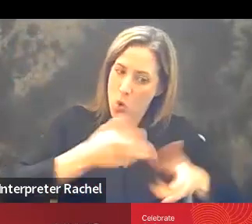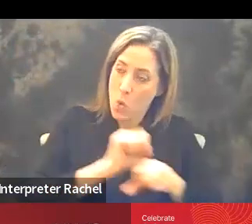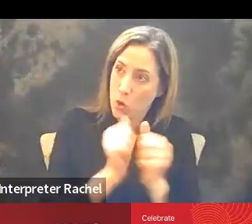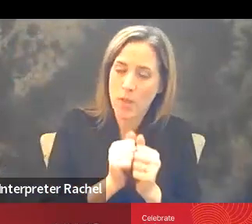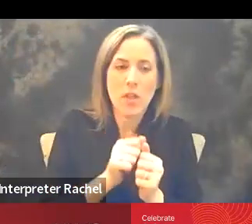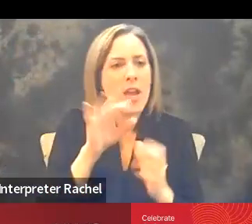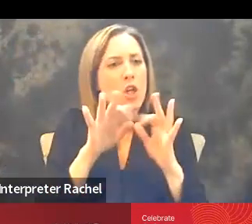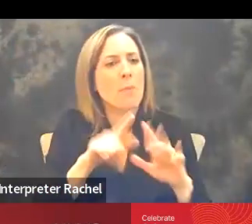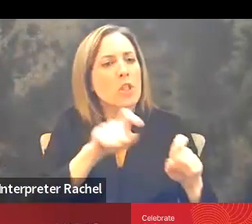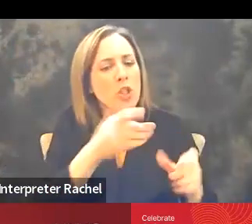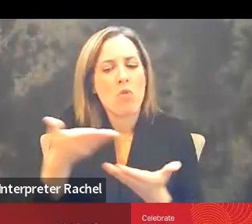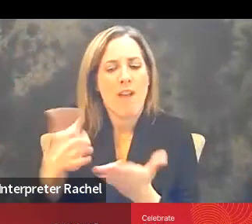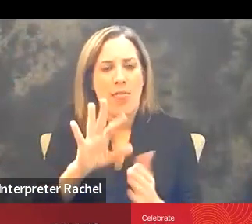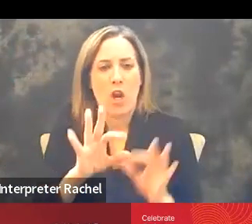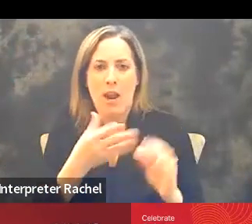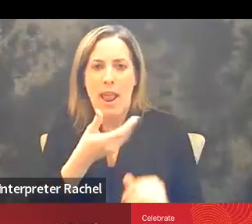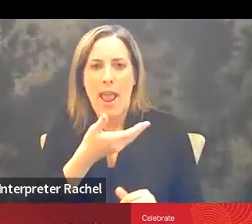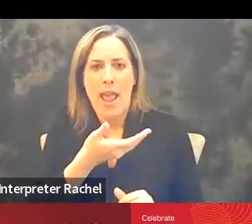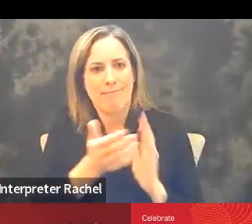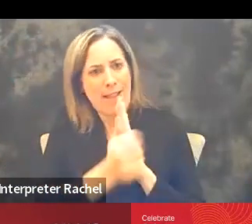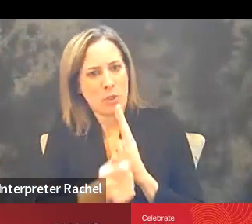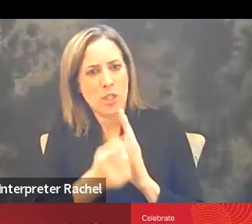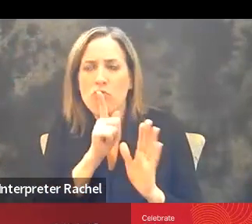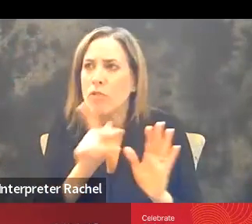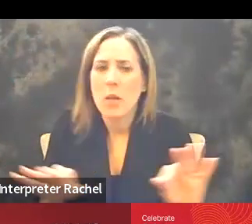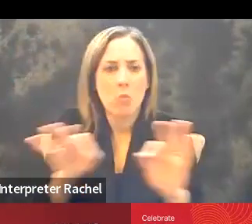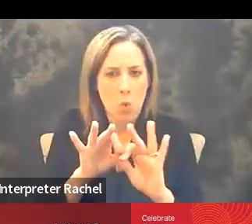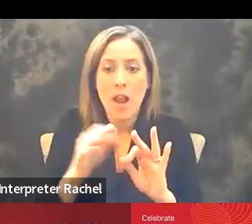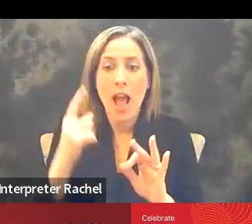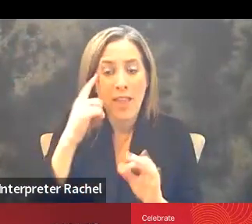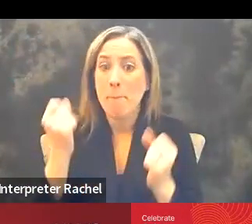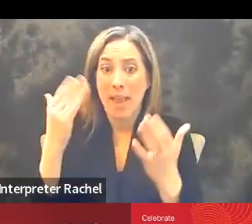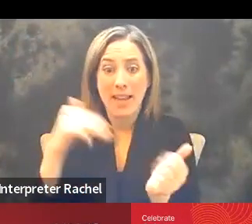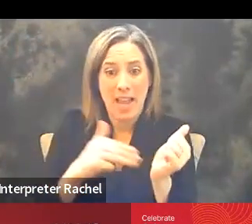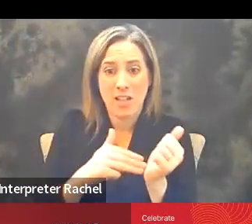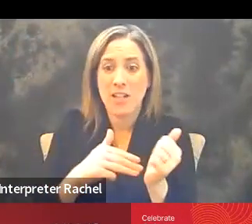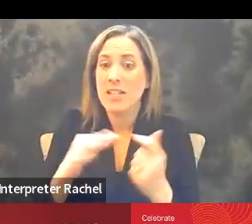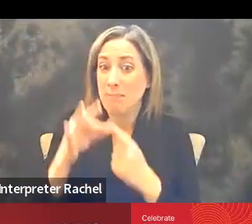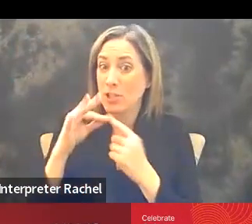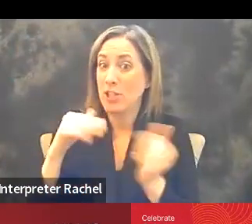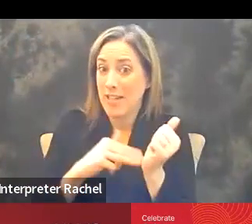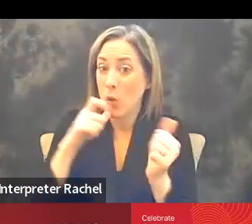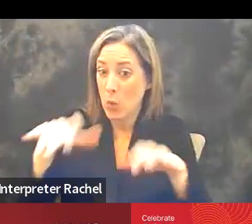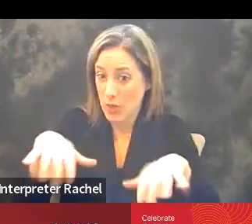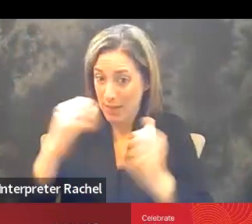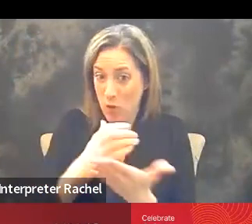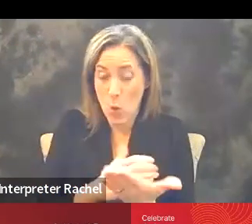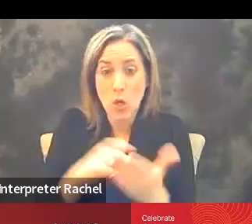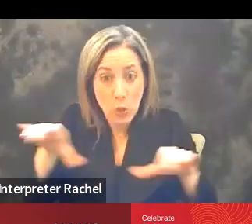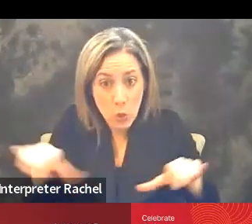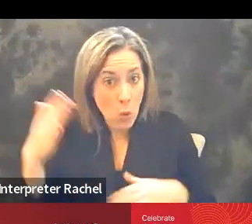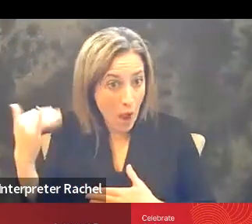your expertise into the room, which I think is really important. And I think a lot of doctors, especially ones that have taken those courses, are doing it because they're trying